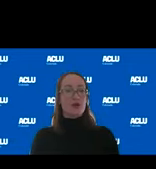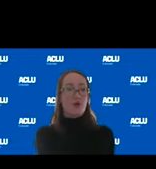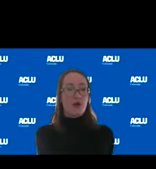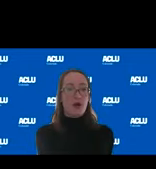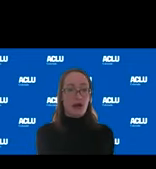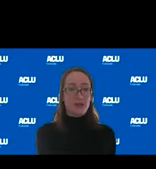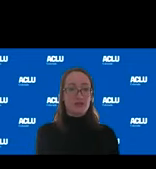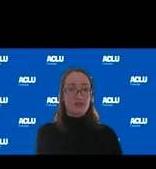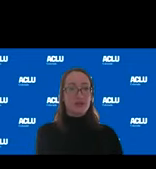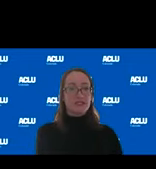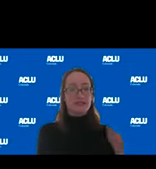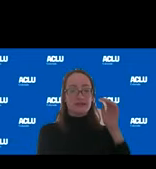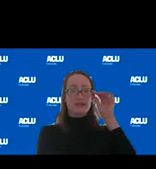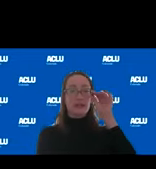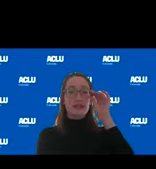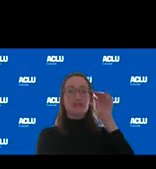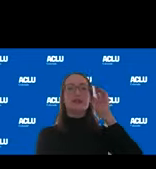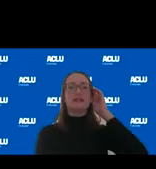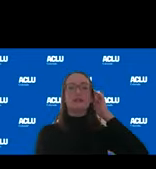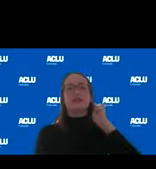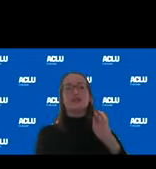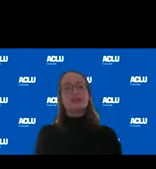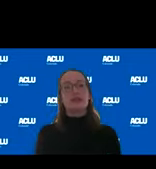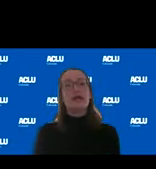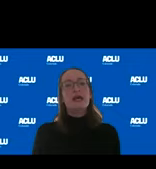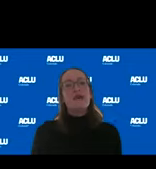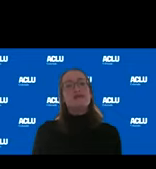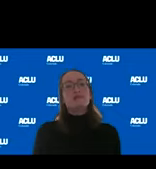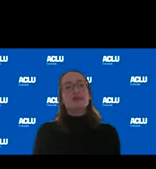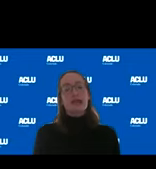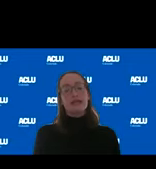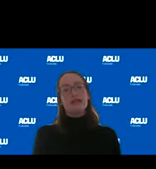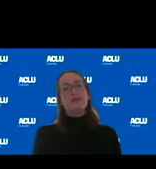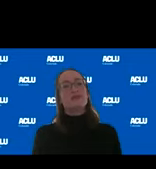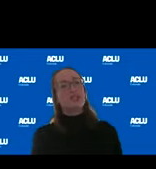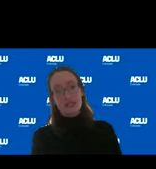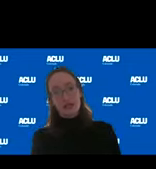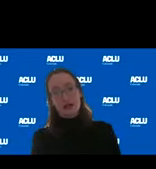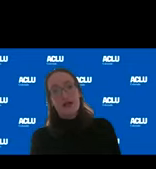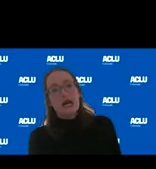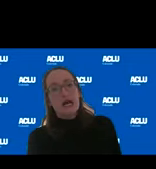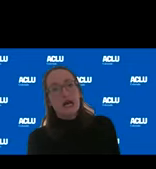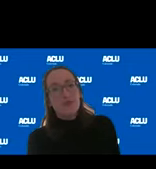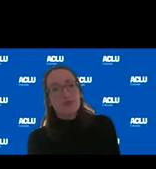Another concern that we're seeing is disparities creating disenfranchisement. This case study in Virginia